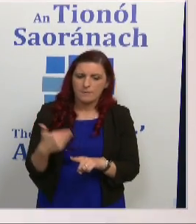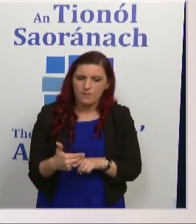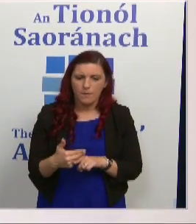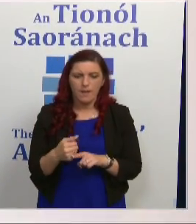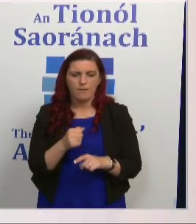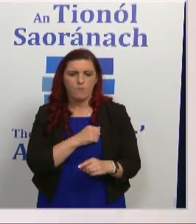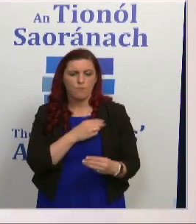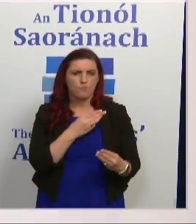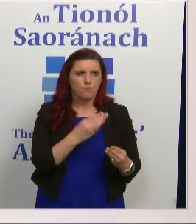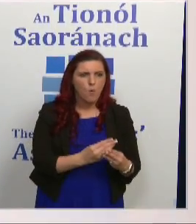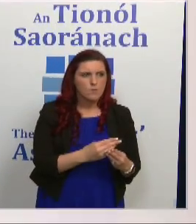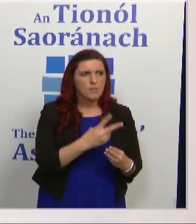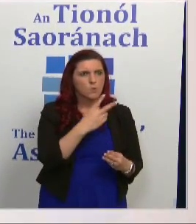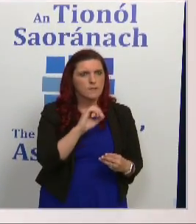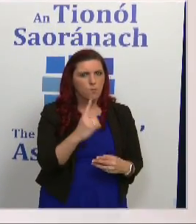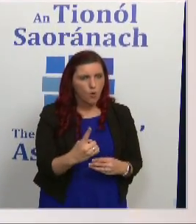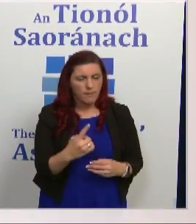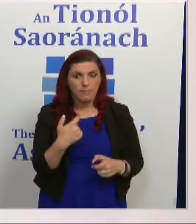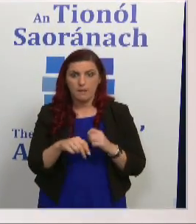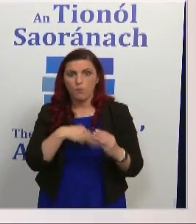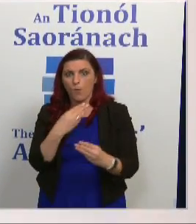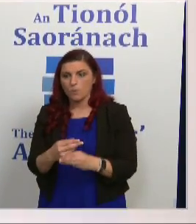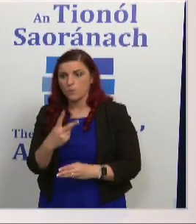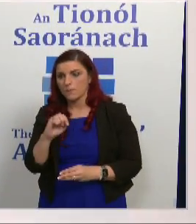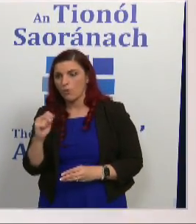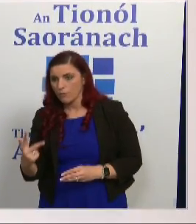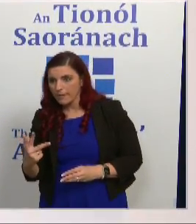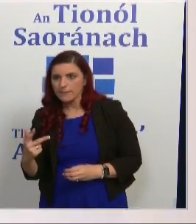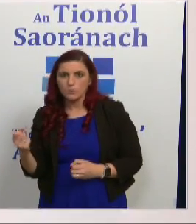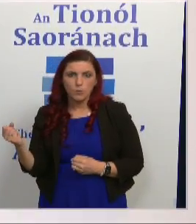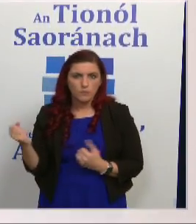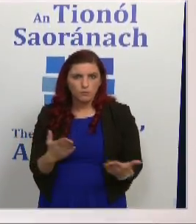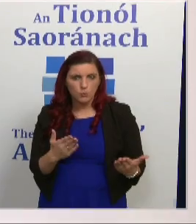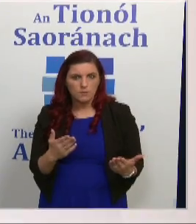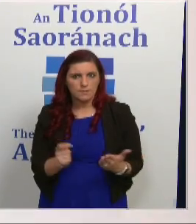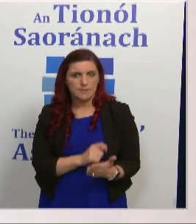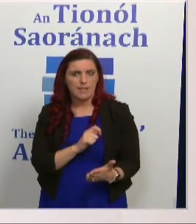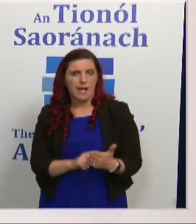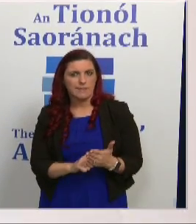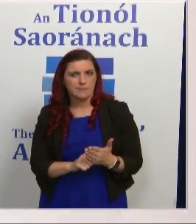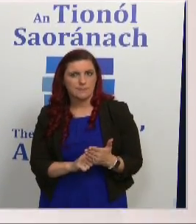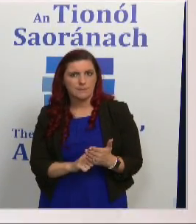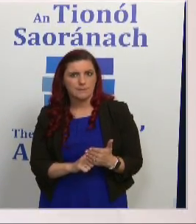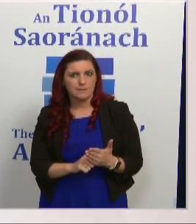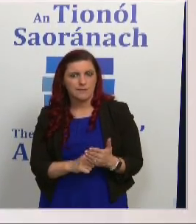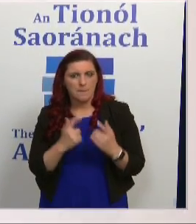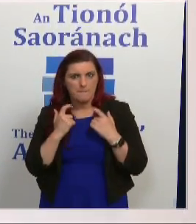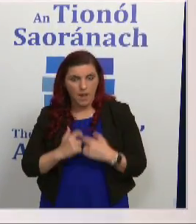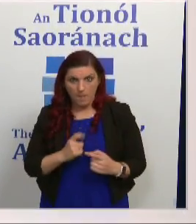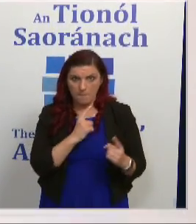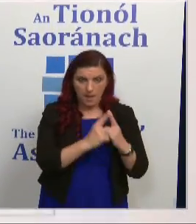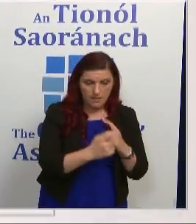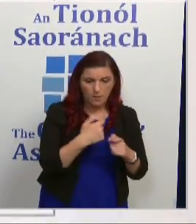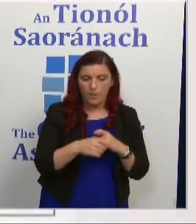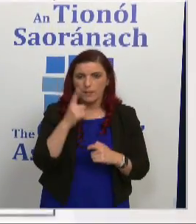and 03 to put in a directly elected mayor that were passed and then removed 2 years later. We had a major green paper and bill